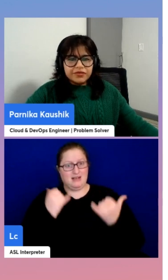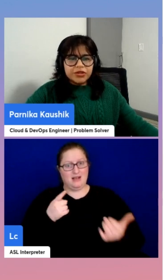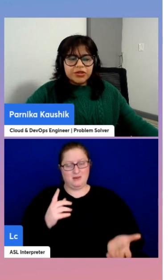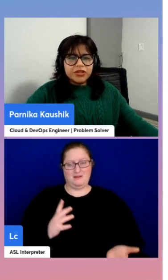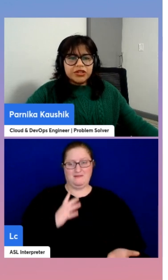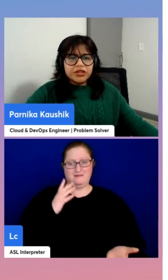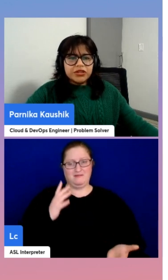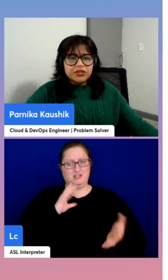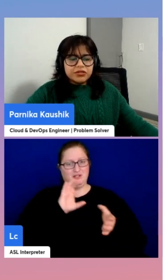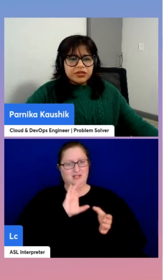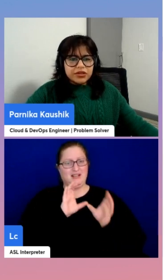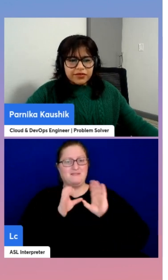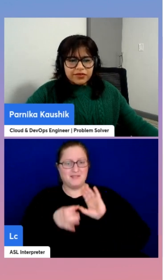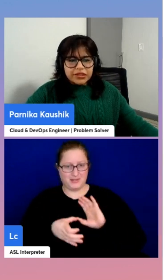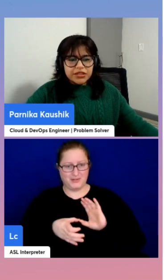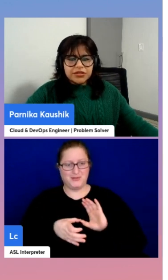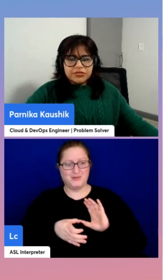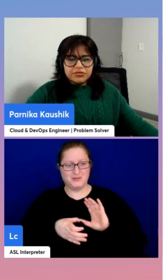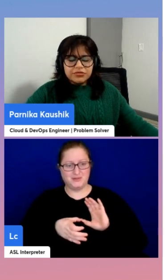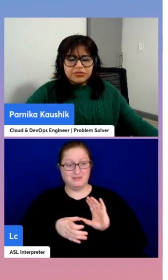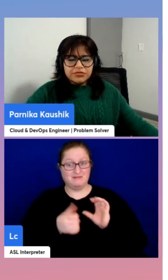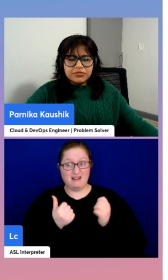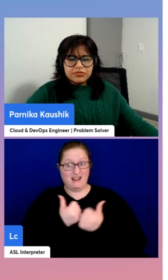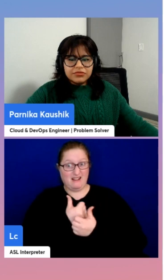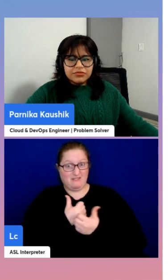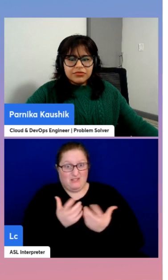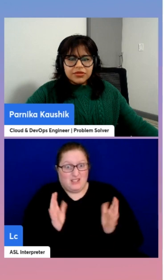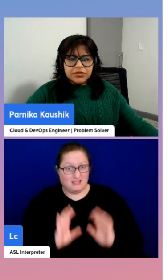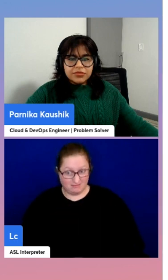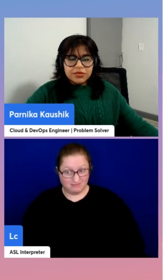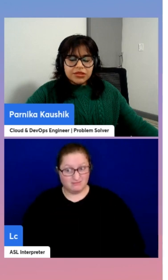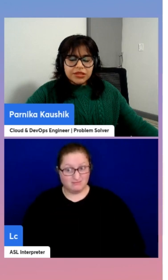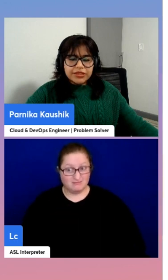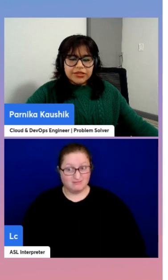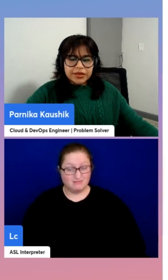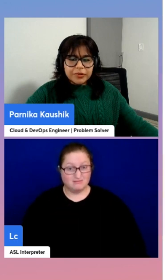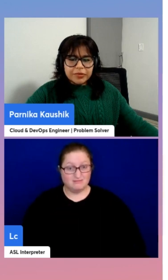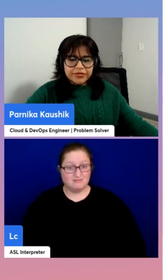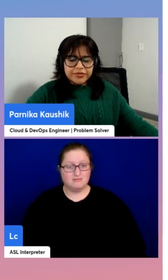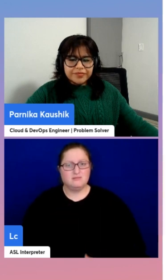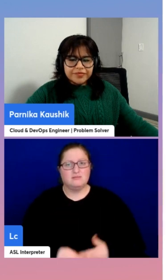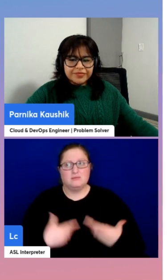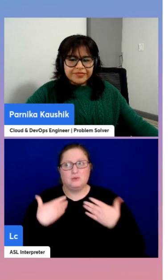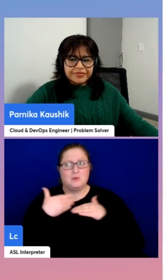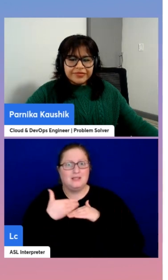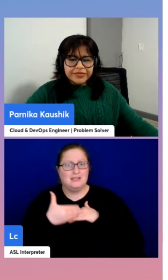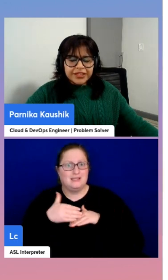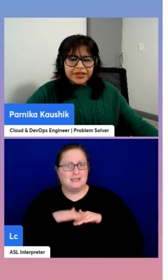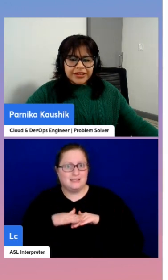officially configured everything. So what's the next step?